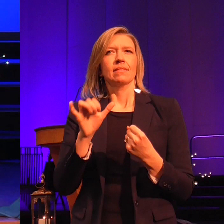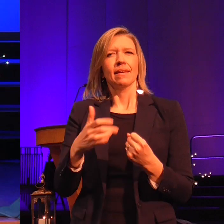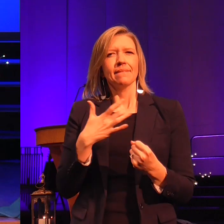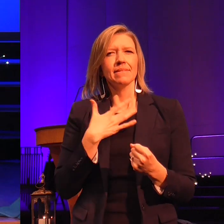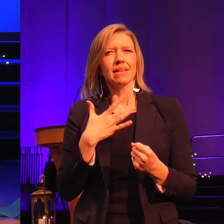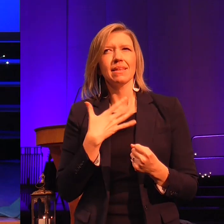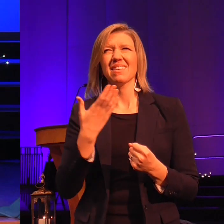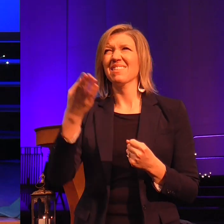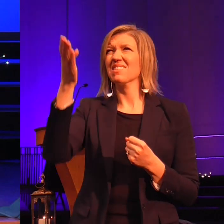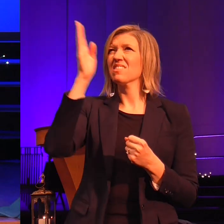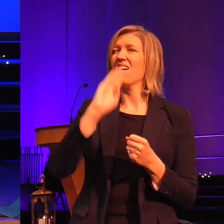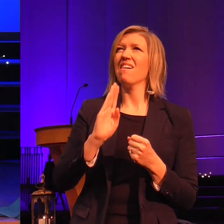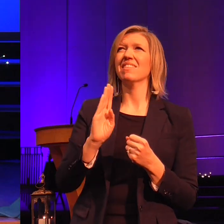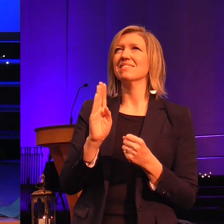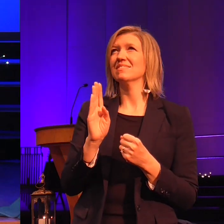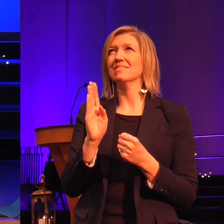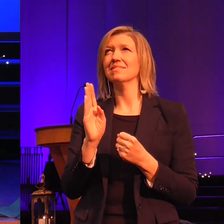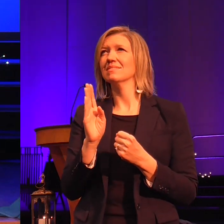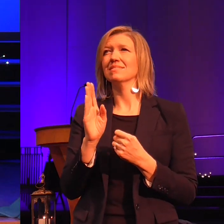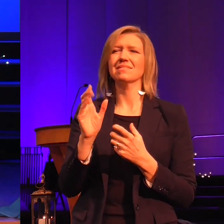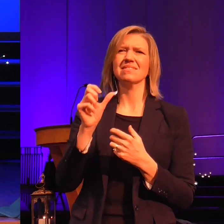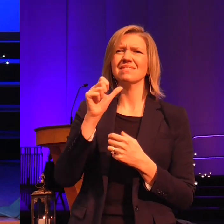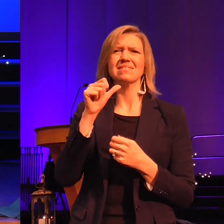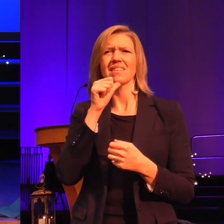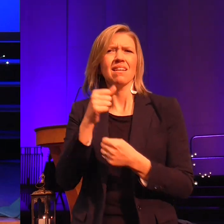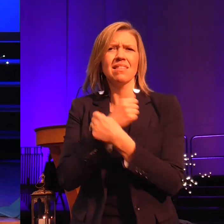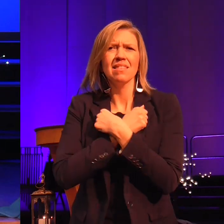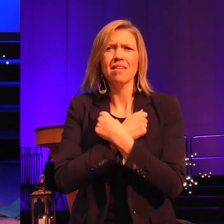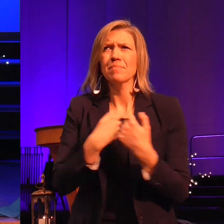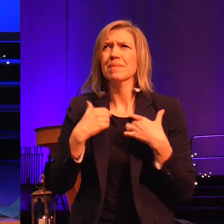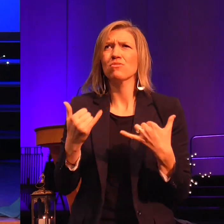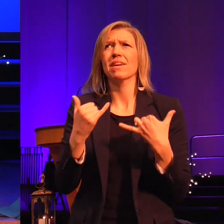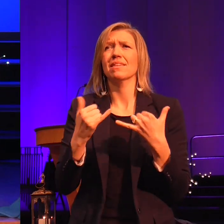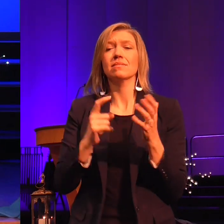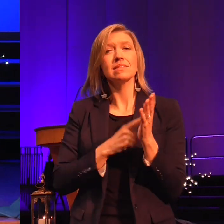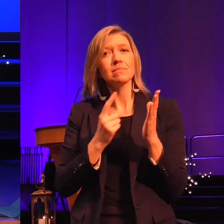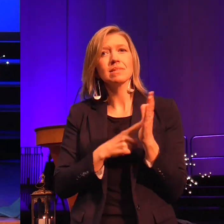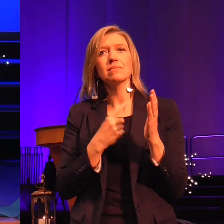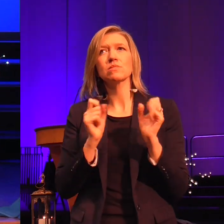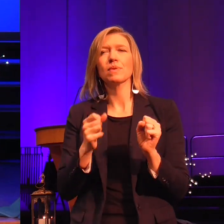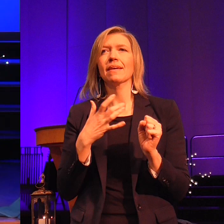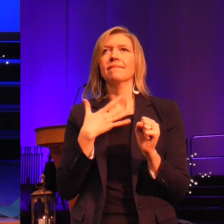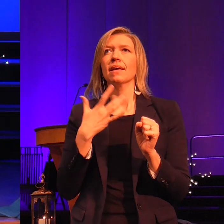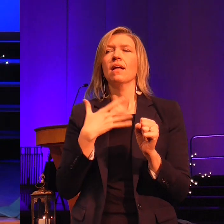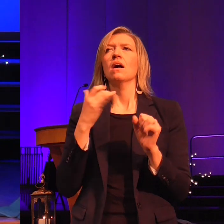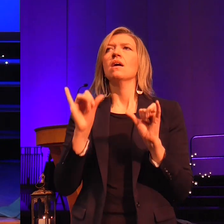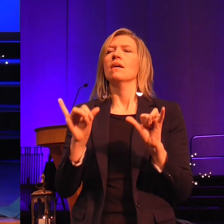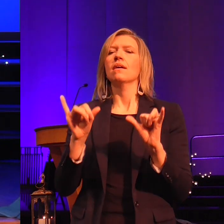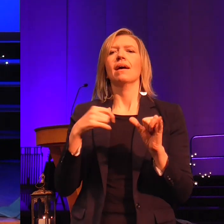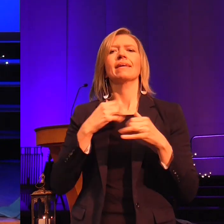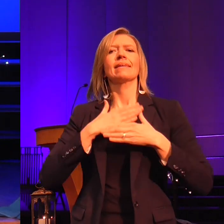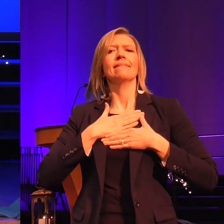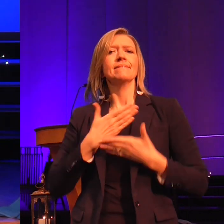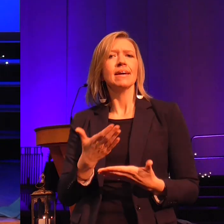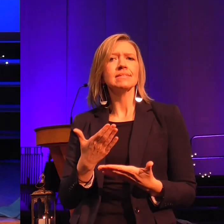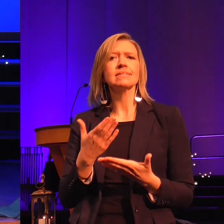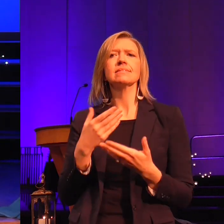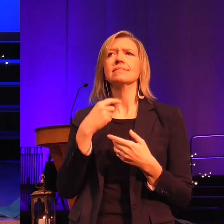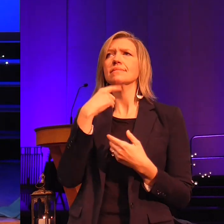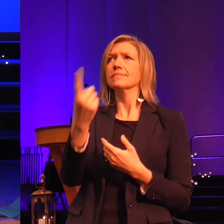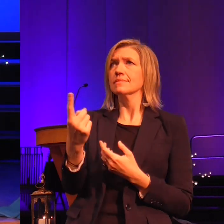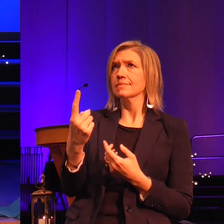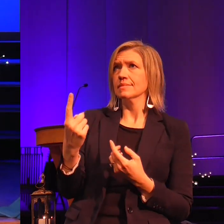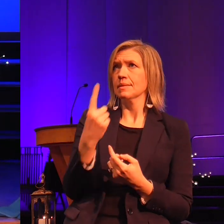God is not loving me right now is to feel that we've confessed and we've been forgiven. And so I felt that